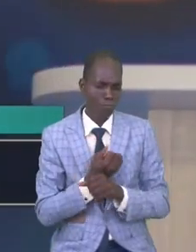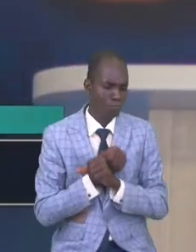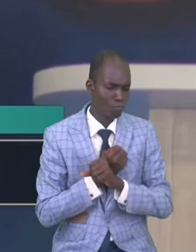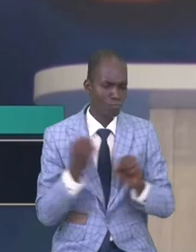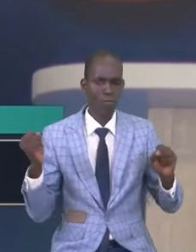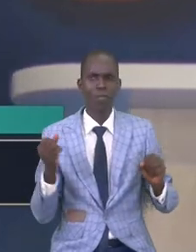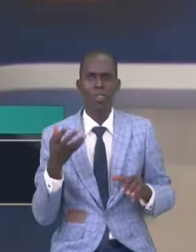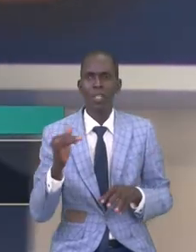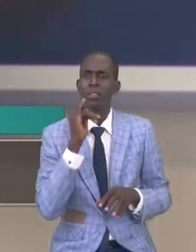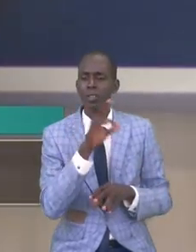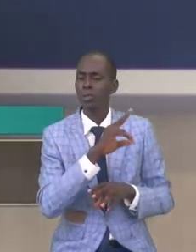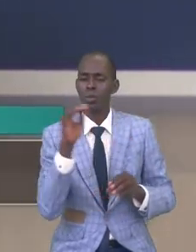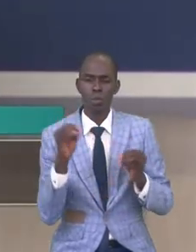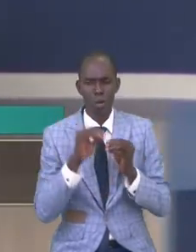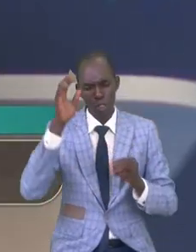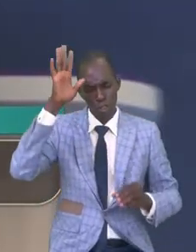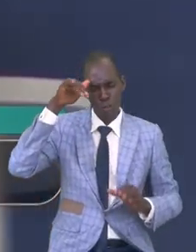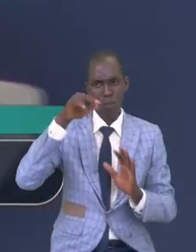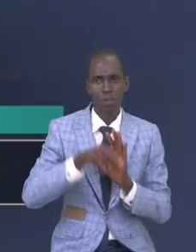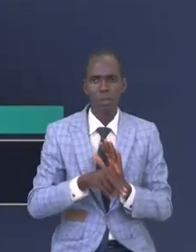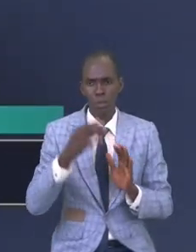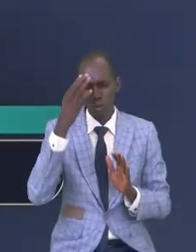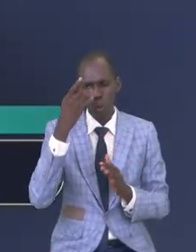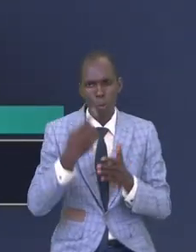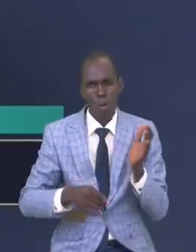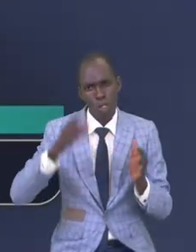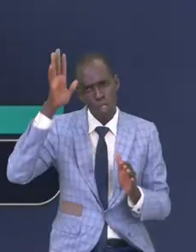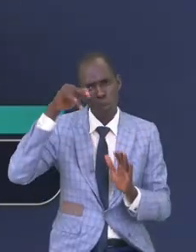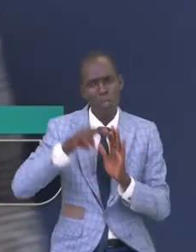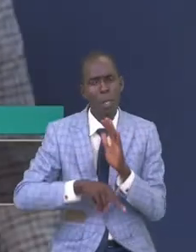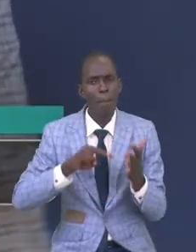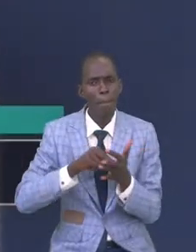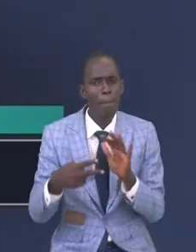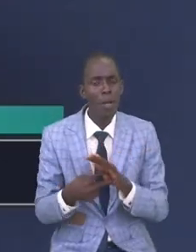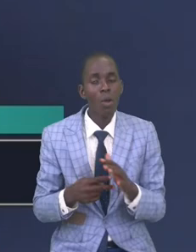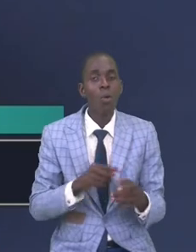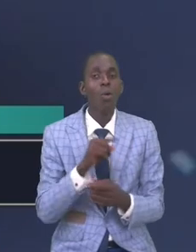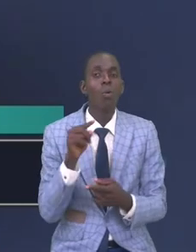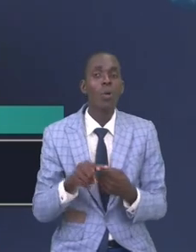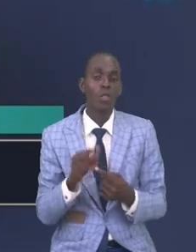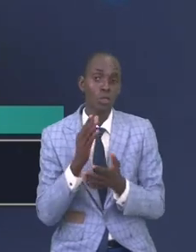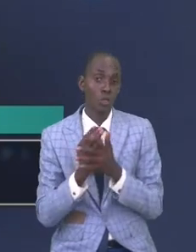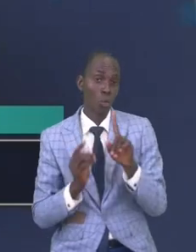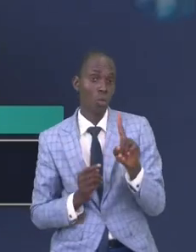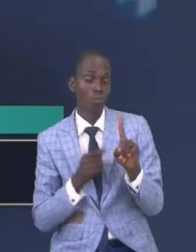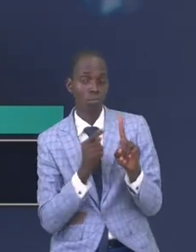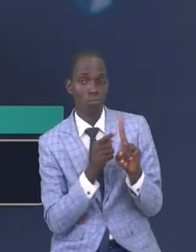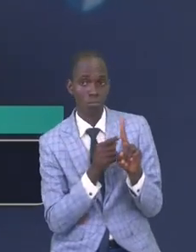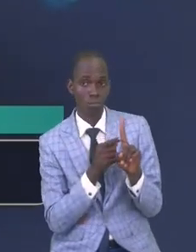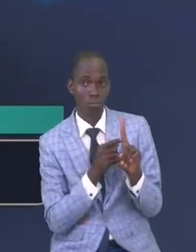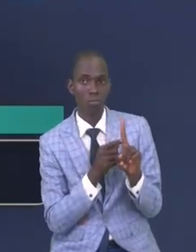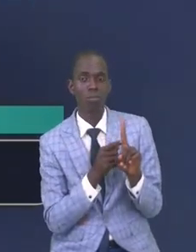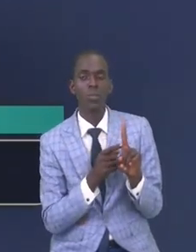no rebellion in me. You know what rebellion is? When somebody higher than